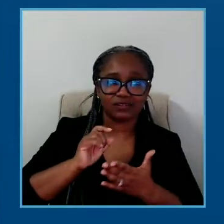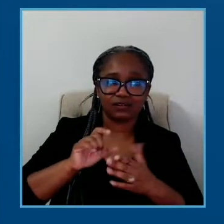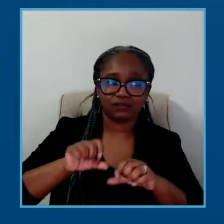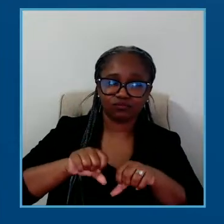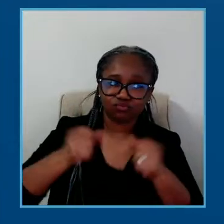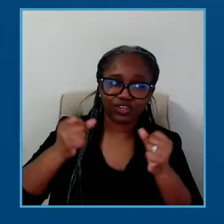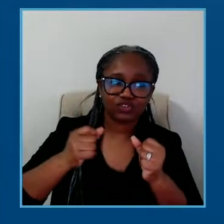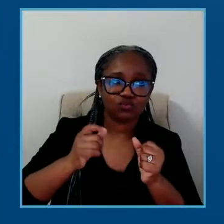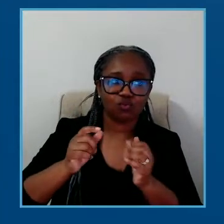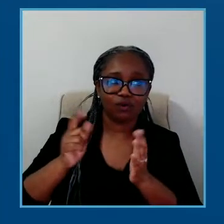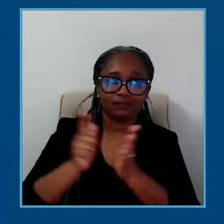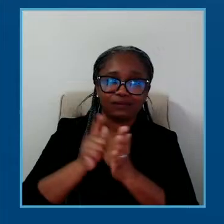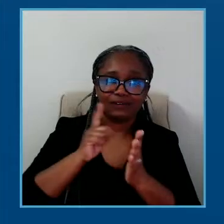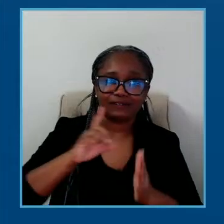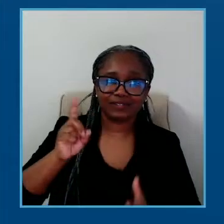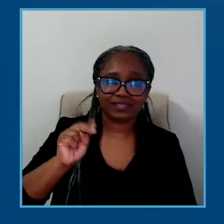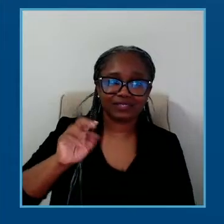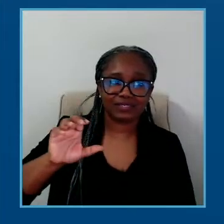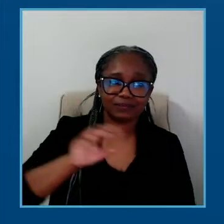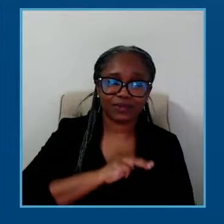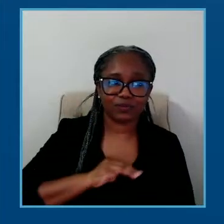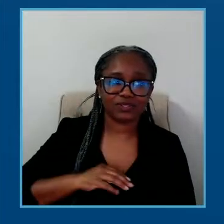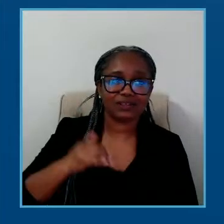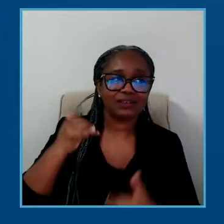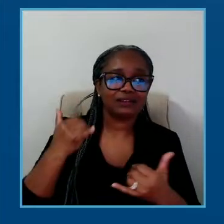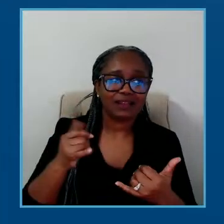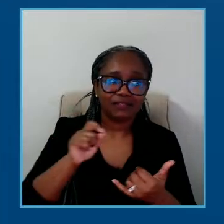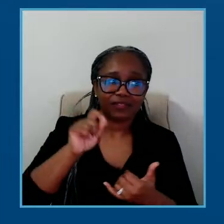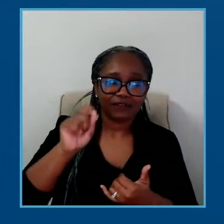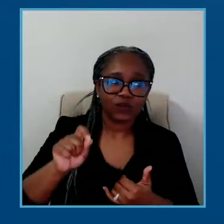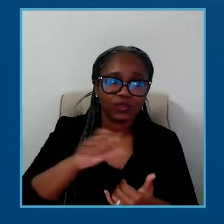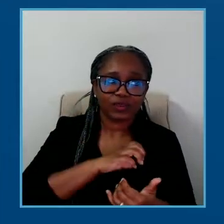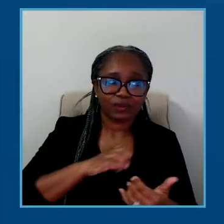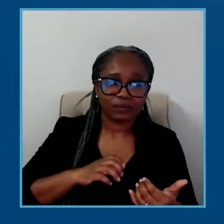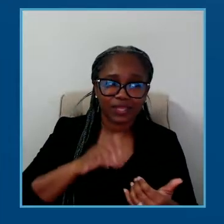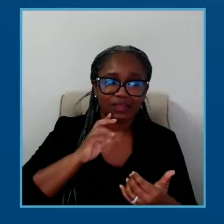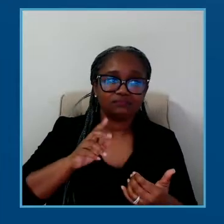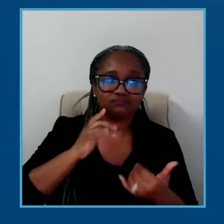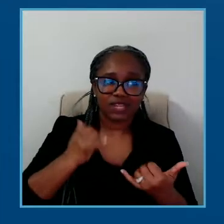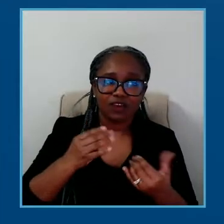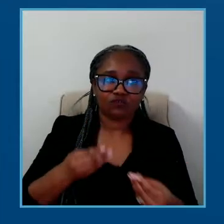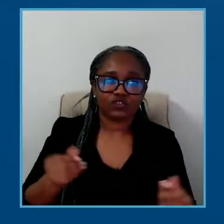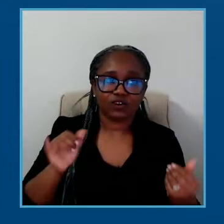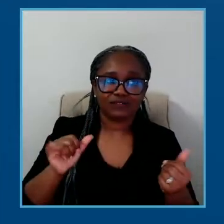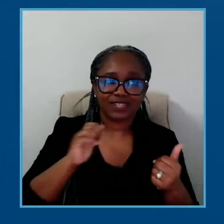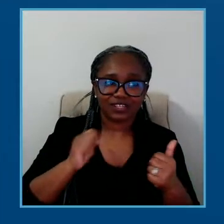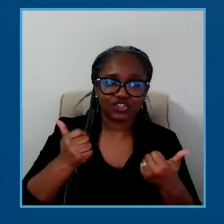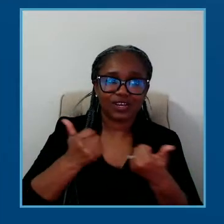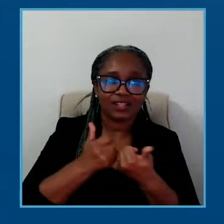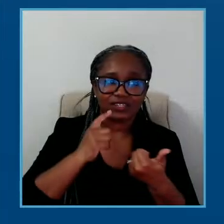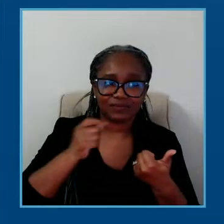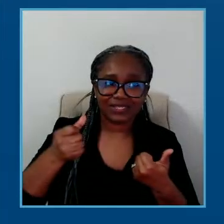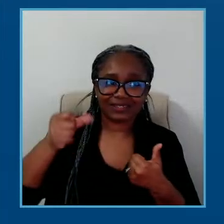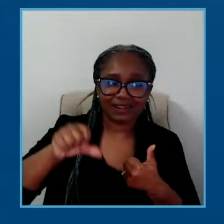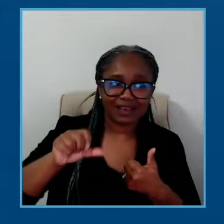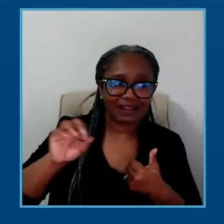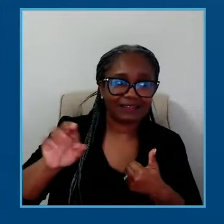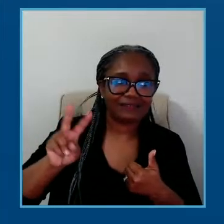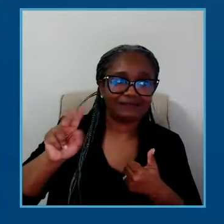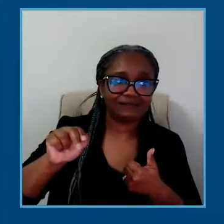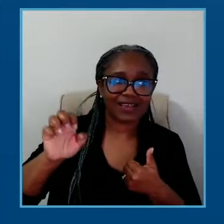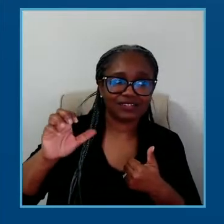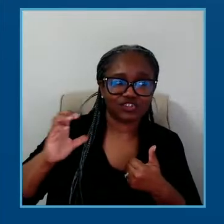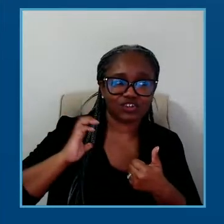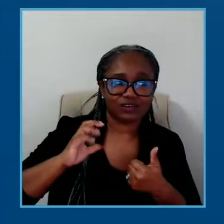Thank you for that. And then so I see we have Ms. Davis who has her hand up and was first.